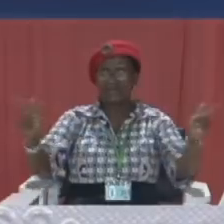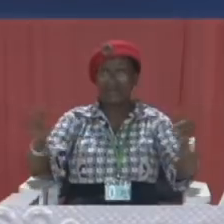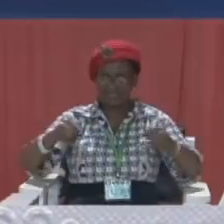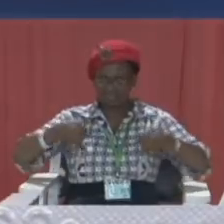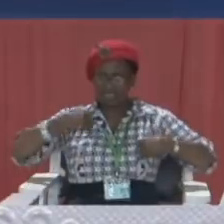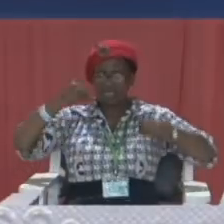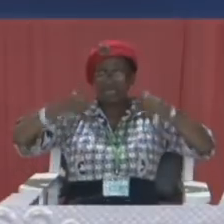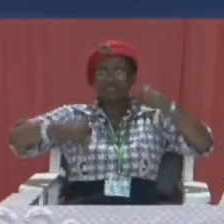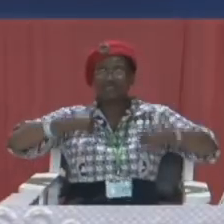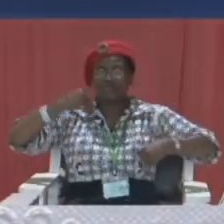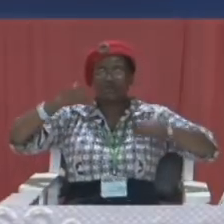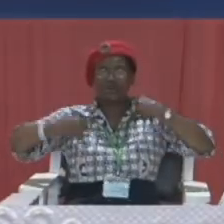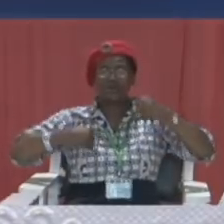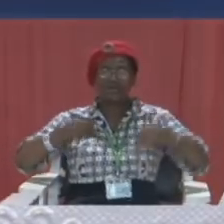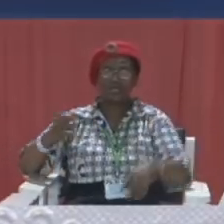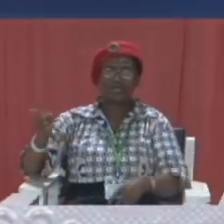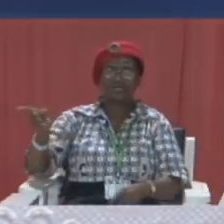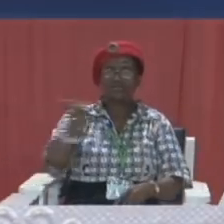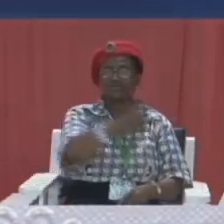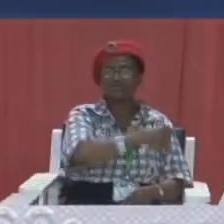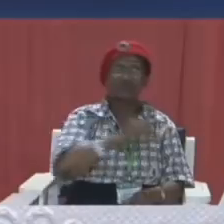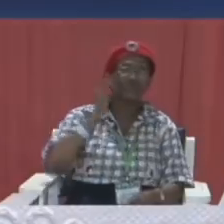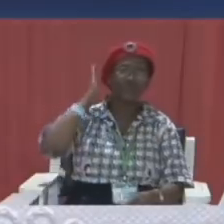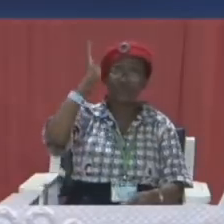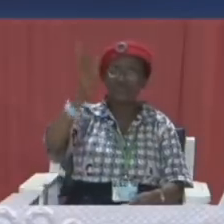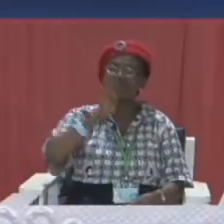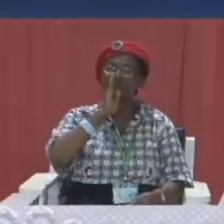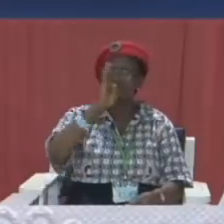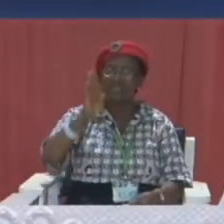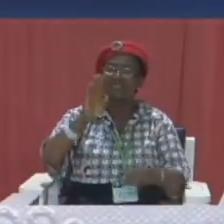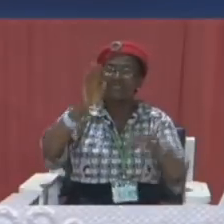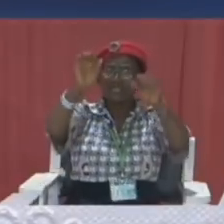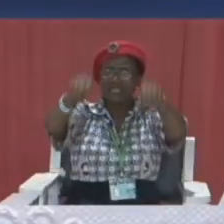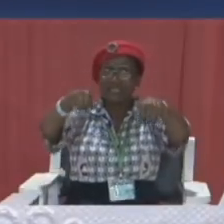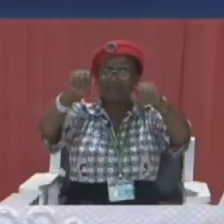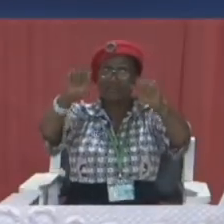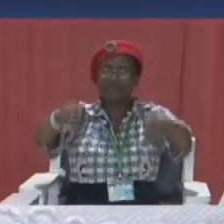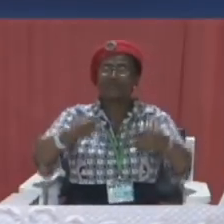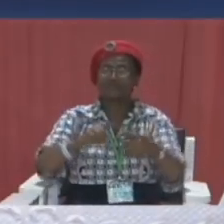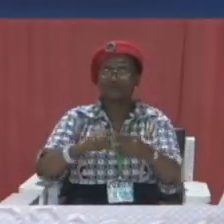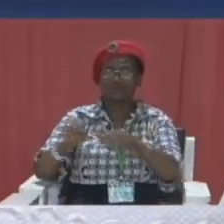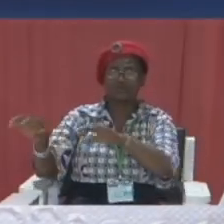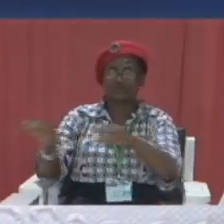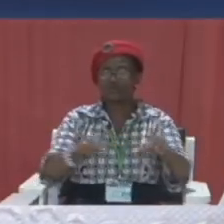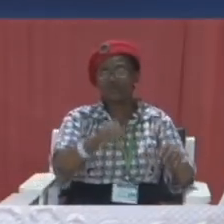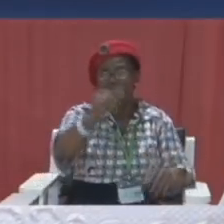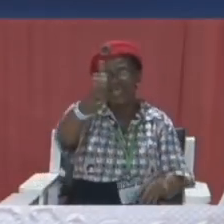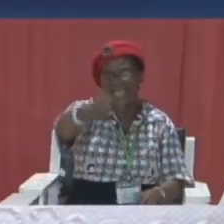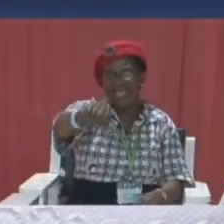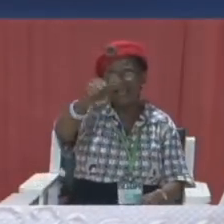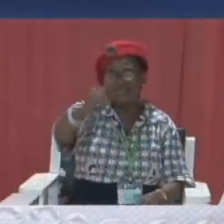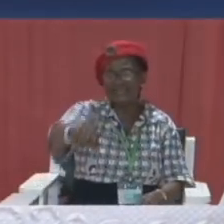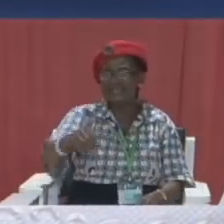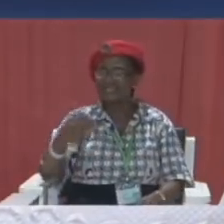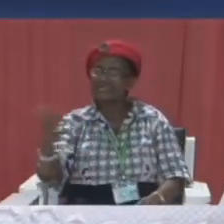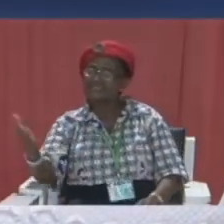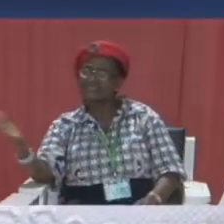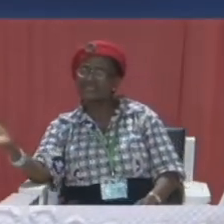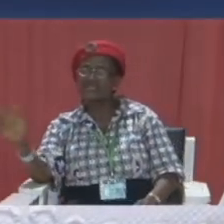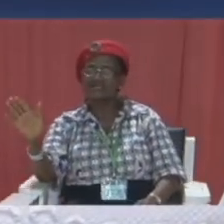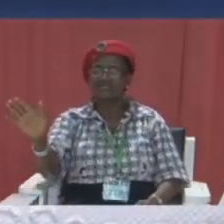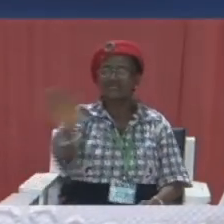you'll be able to do anything your heart desires to do for God.